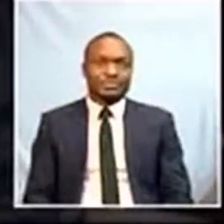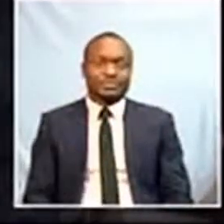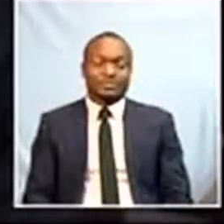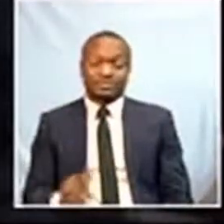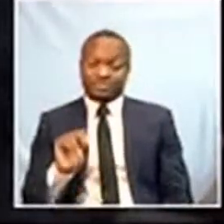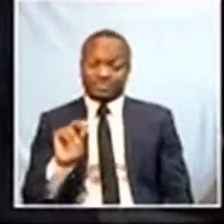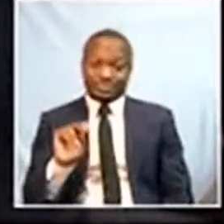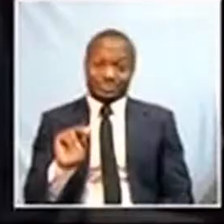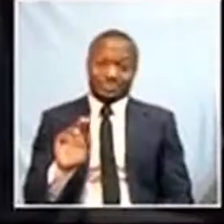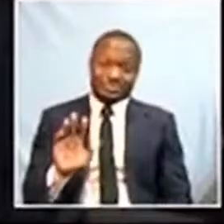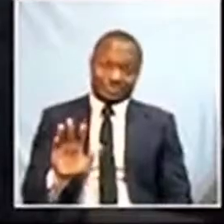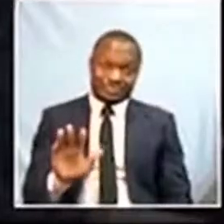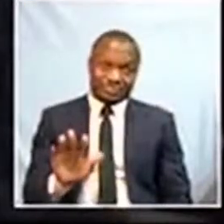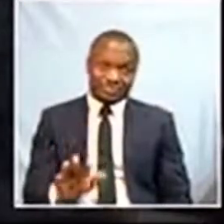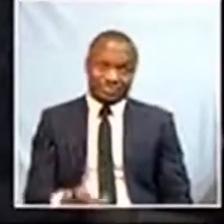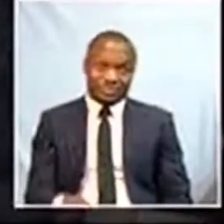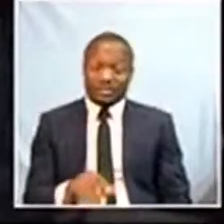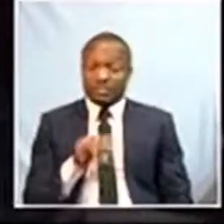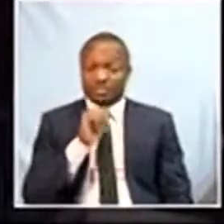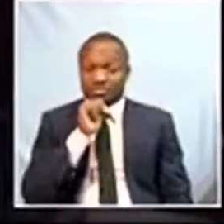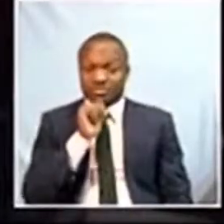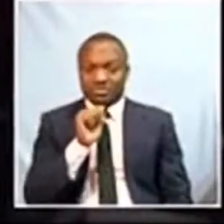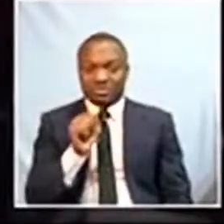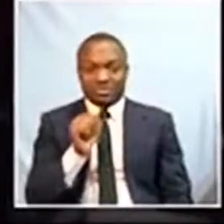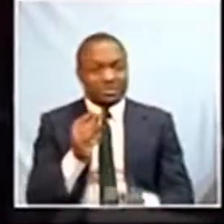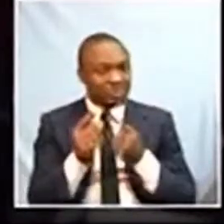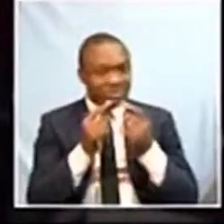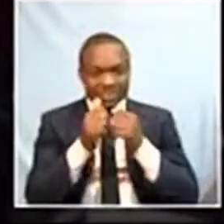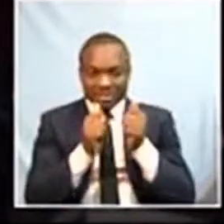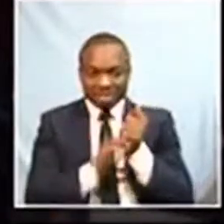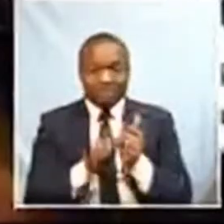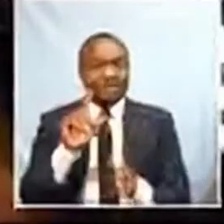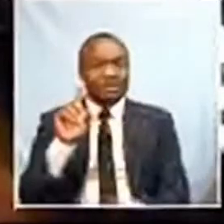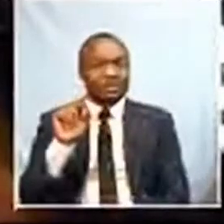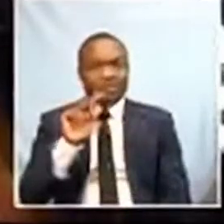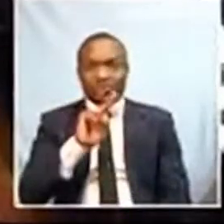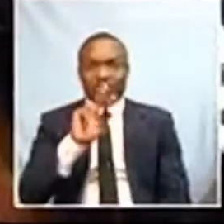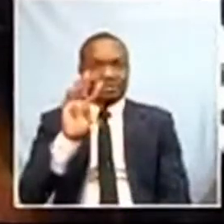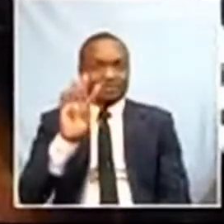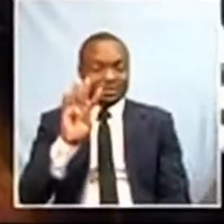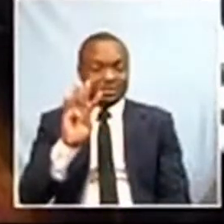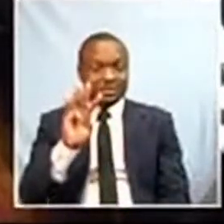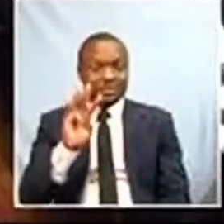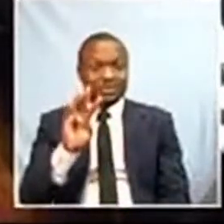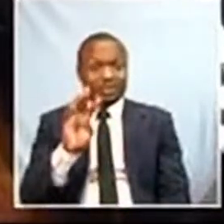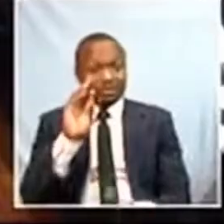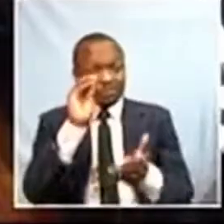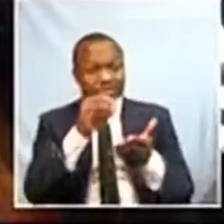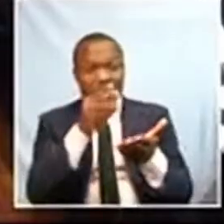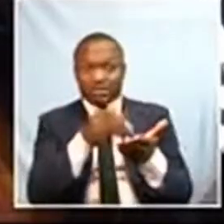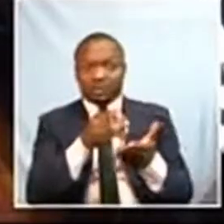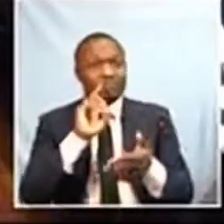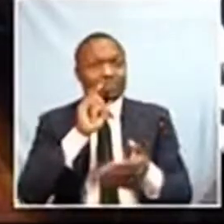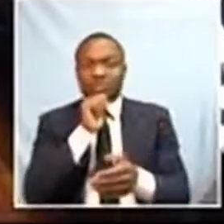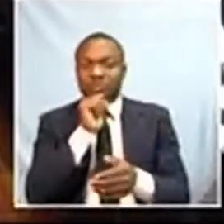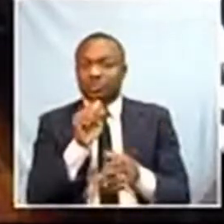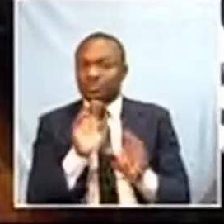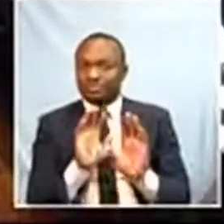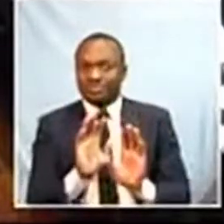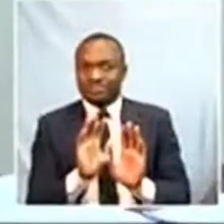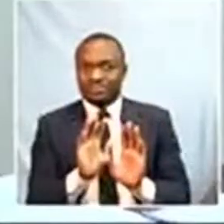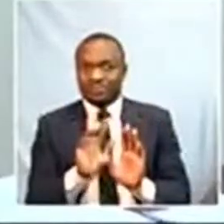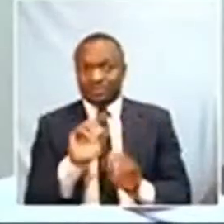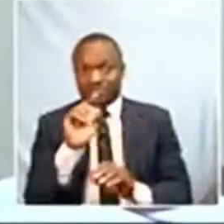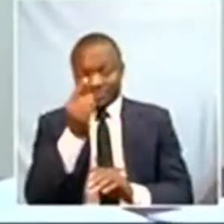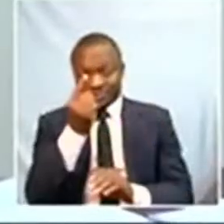No, they are not queried for 2024. So even when they are putting that, they are not supposed to do that in